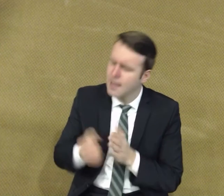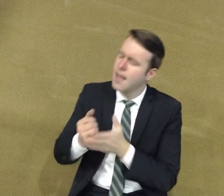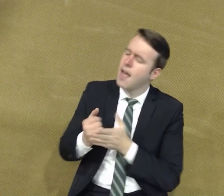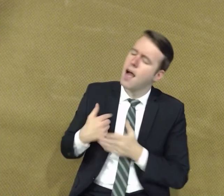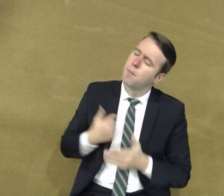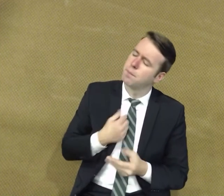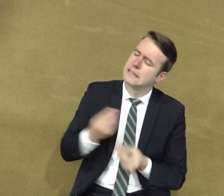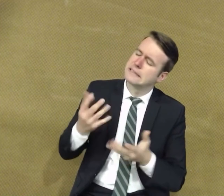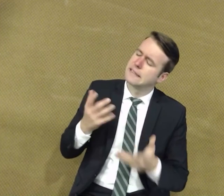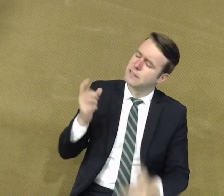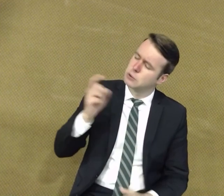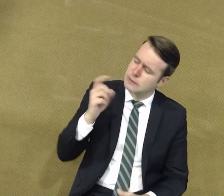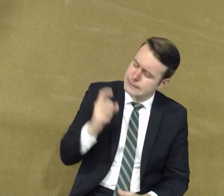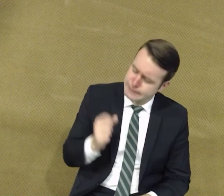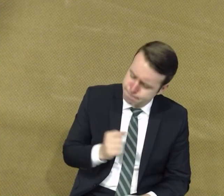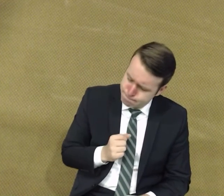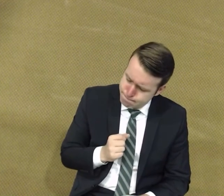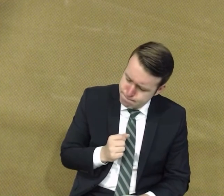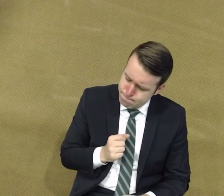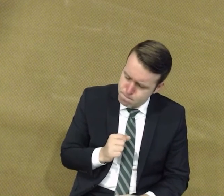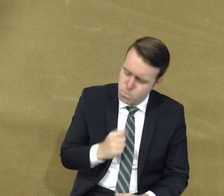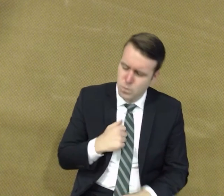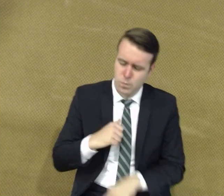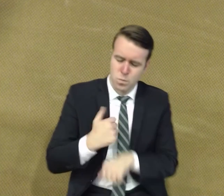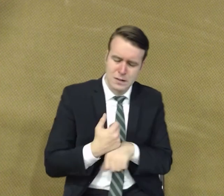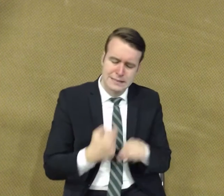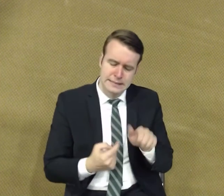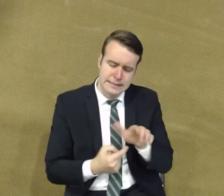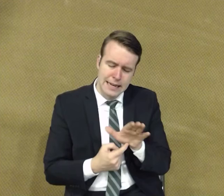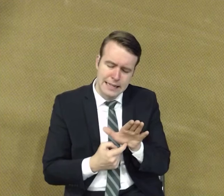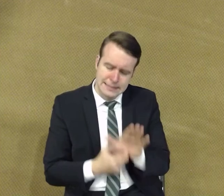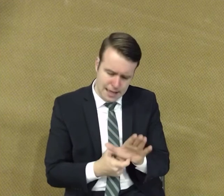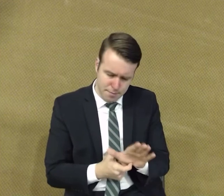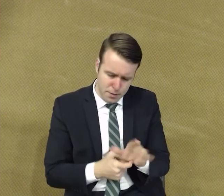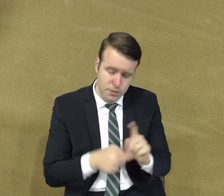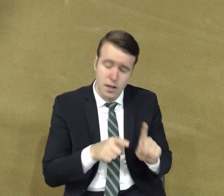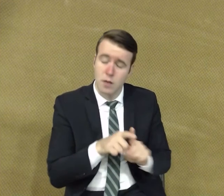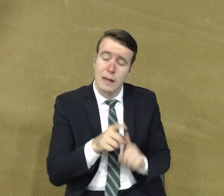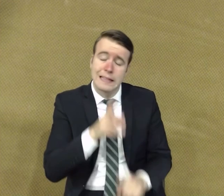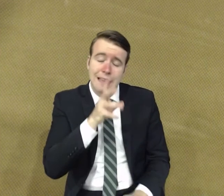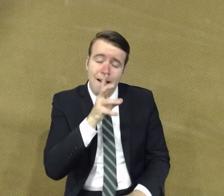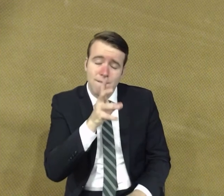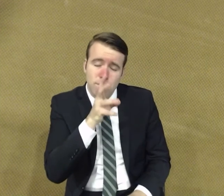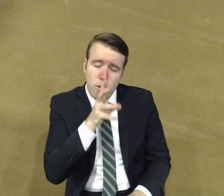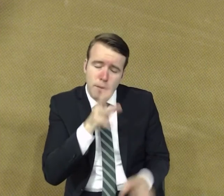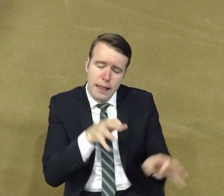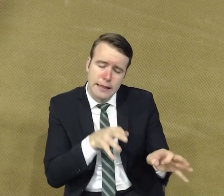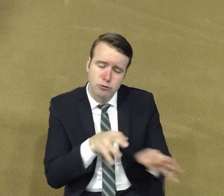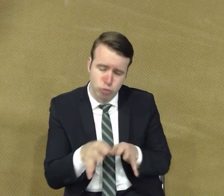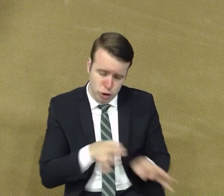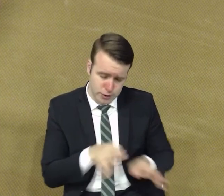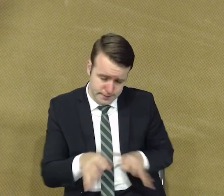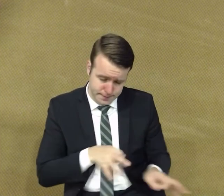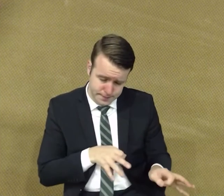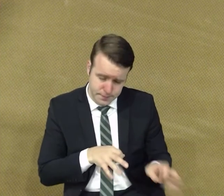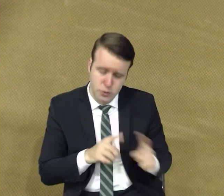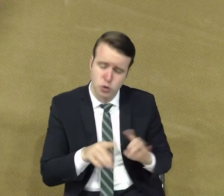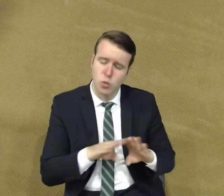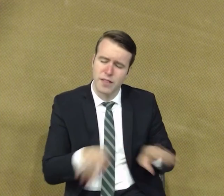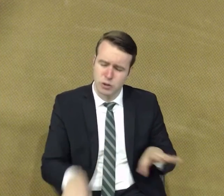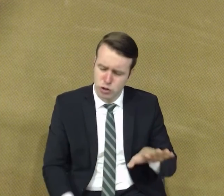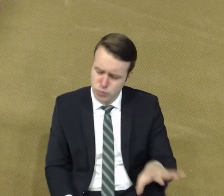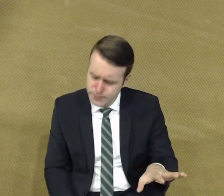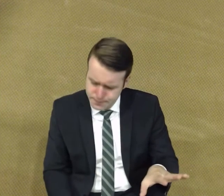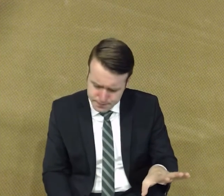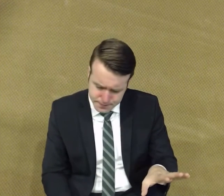Help us and give us wisdom, God, in setting examples as well as verbal instruction to our